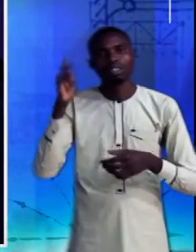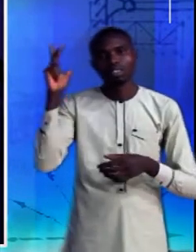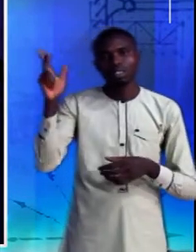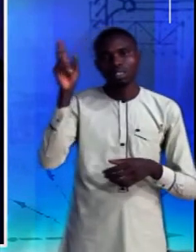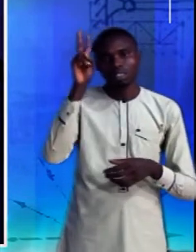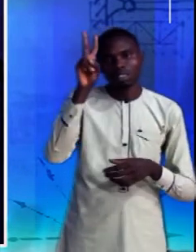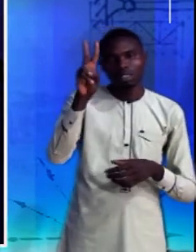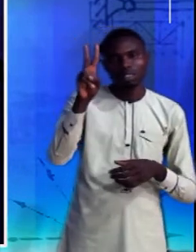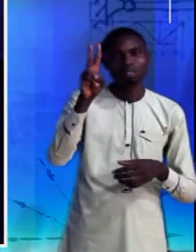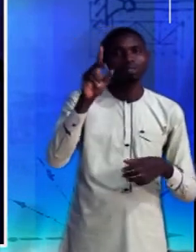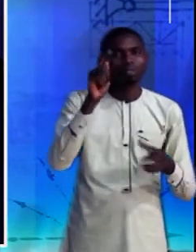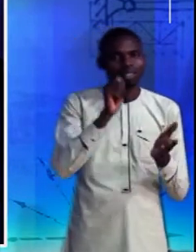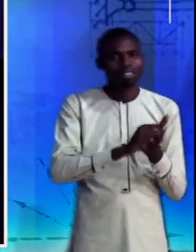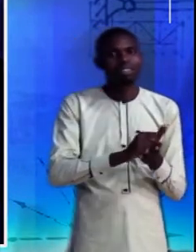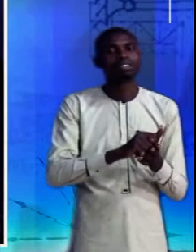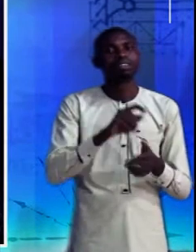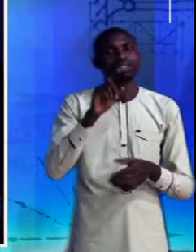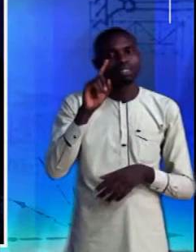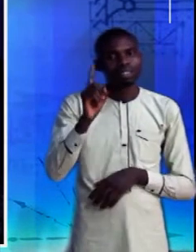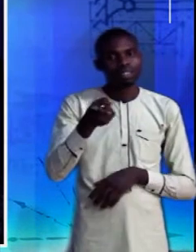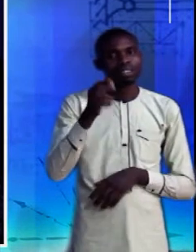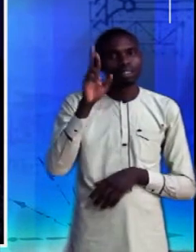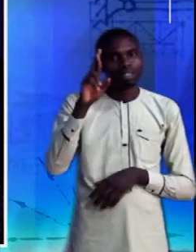Minute multiplied by